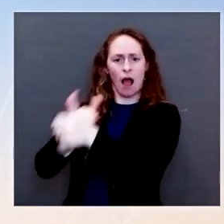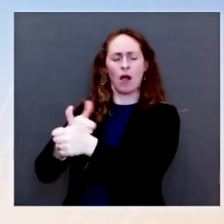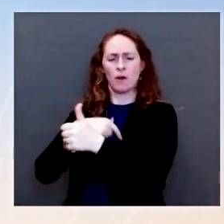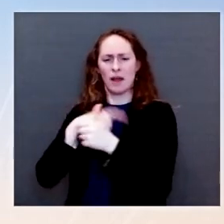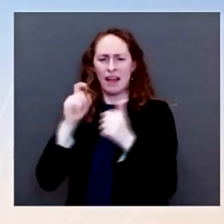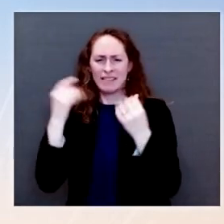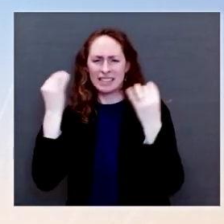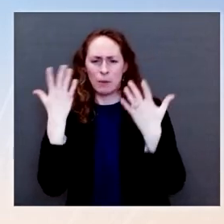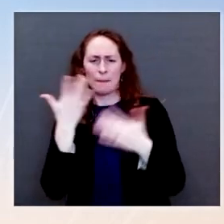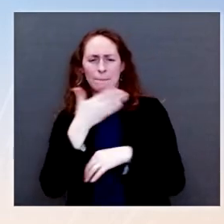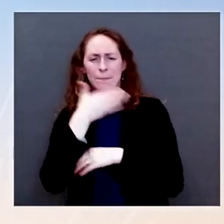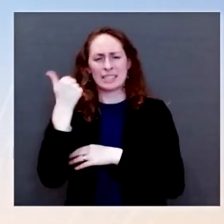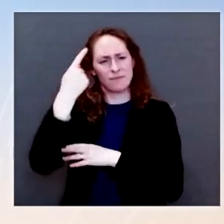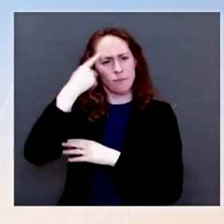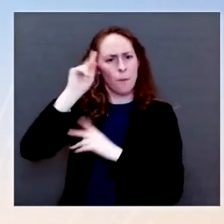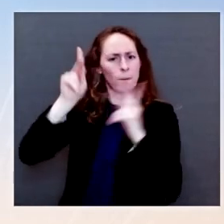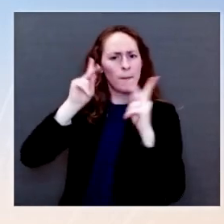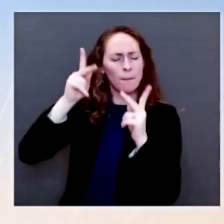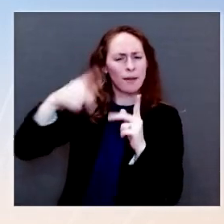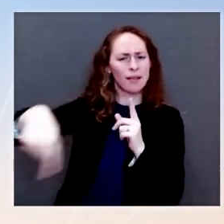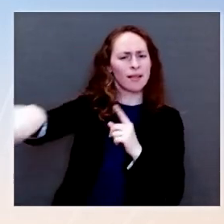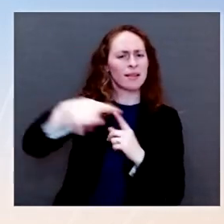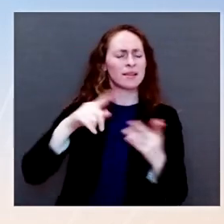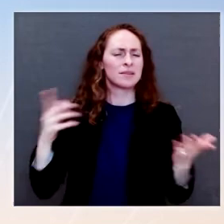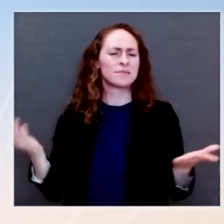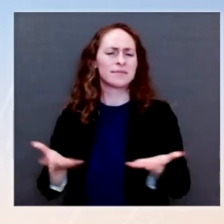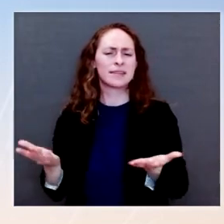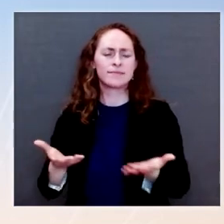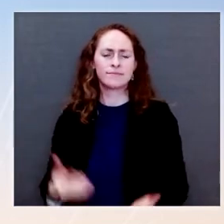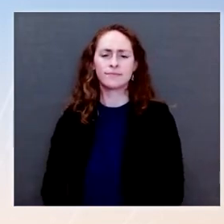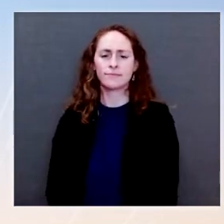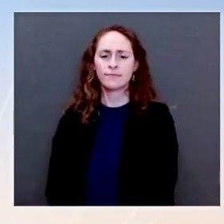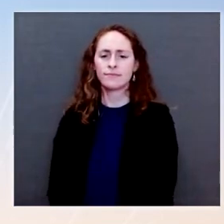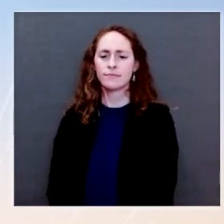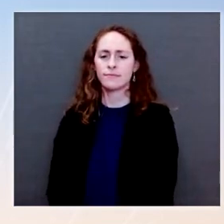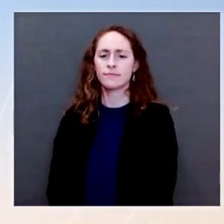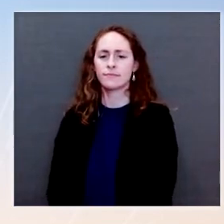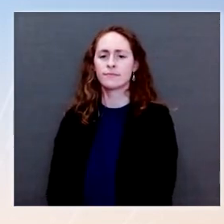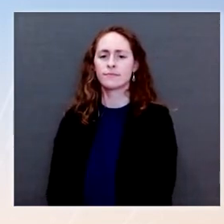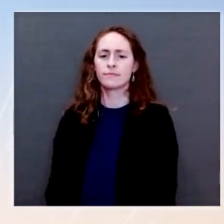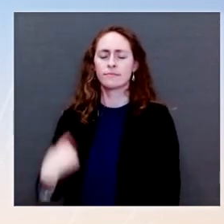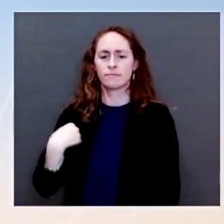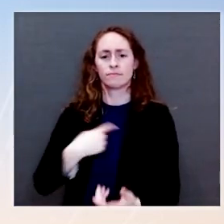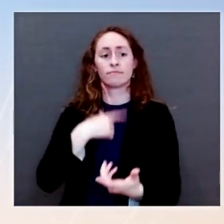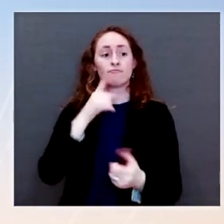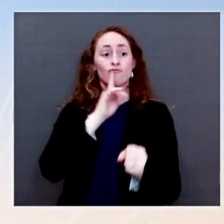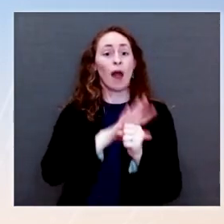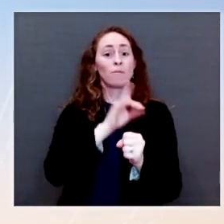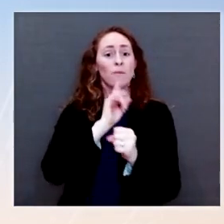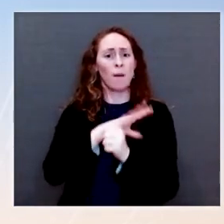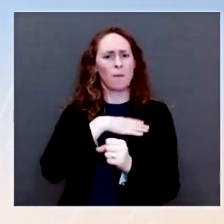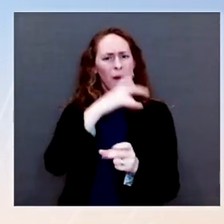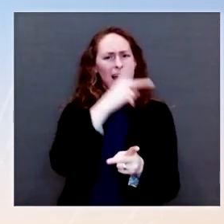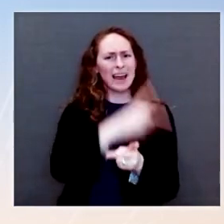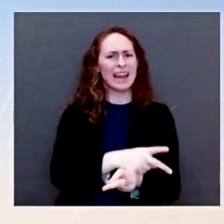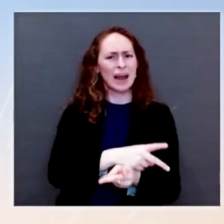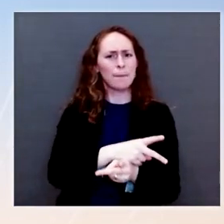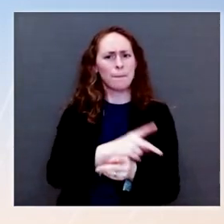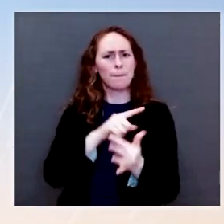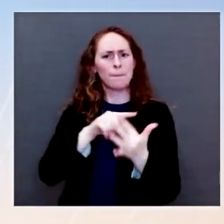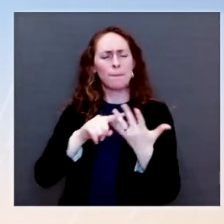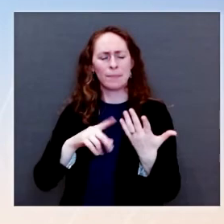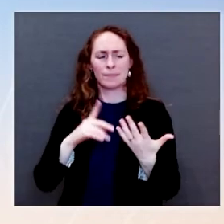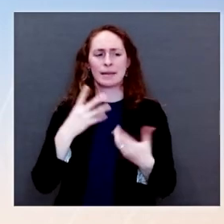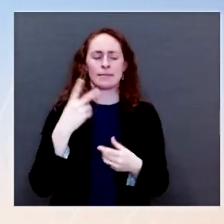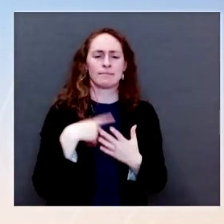we have promised to people who are participating in the program. Go ahead. David Barnett, the chief of Mossad, is in town. He met with the CIA